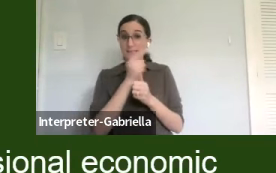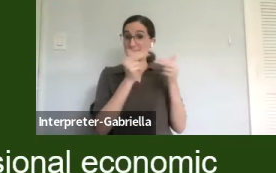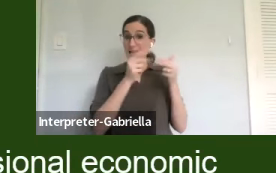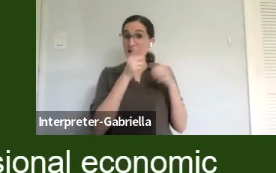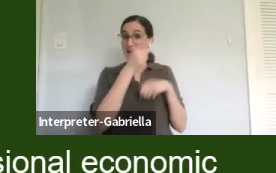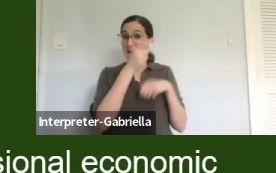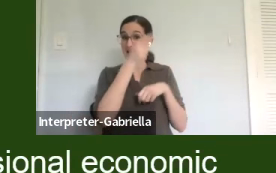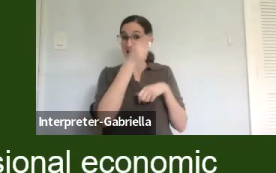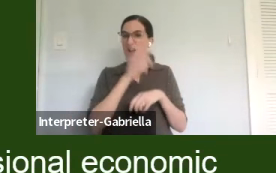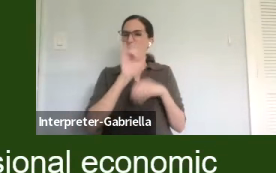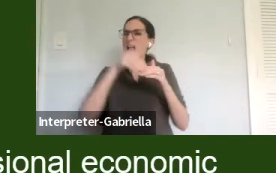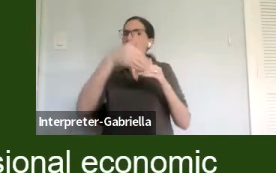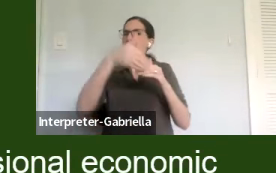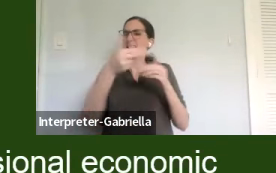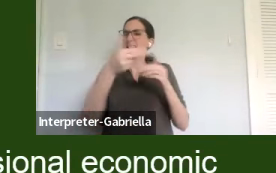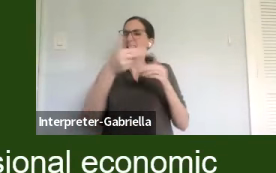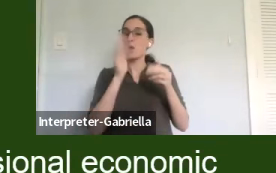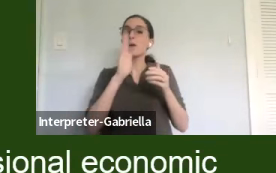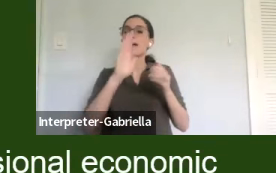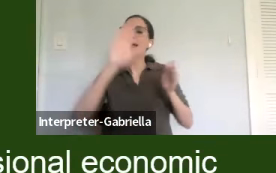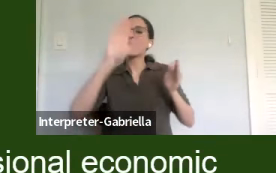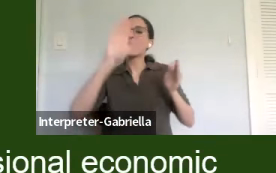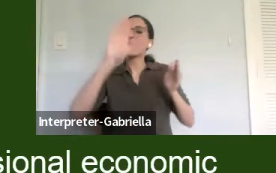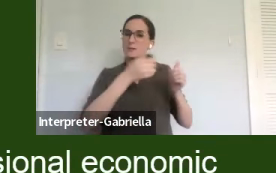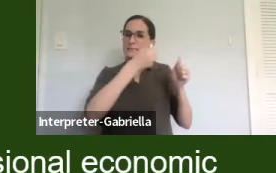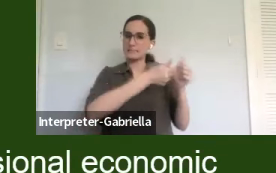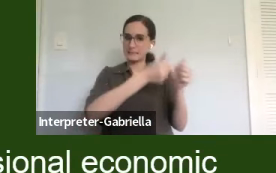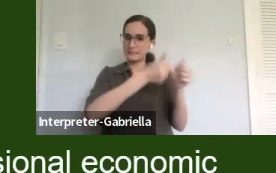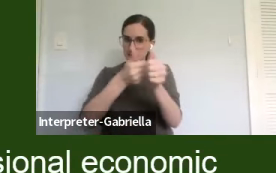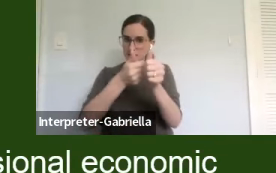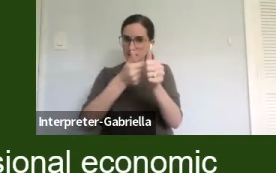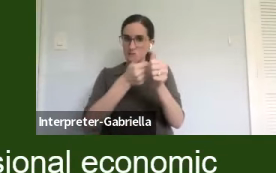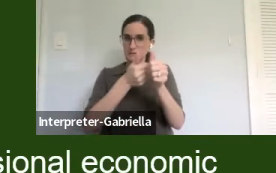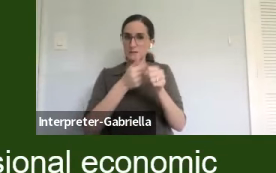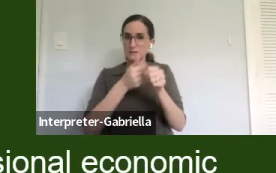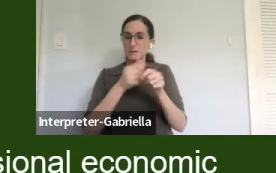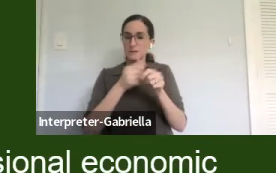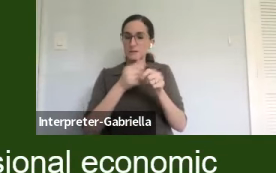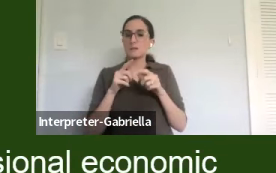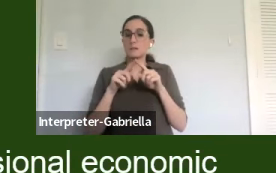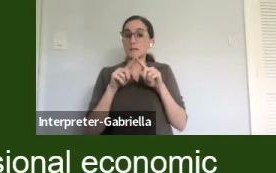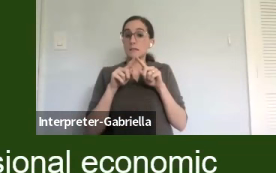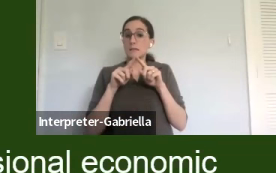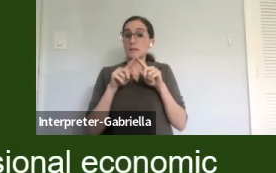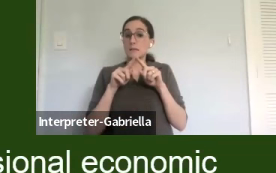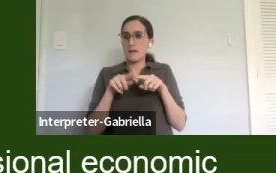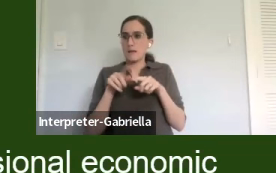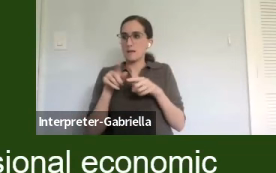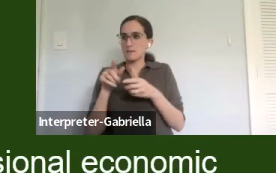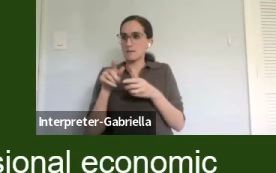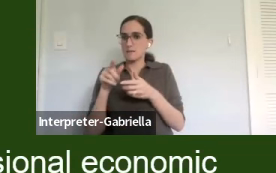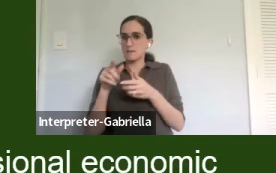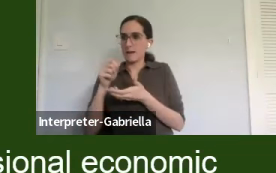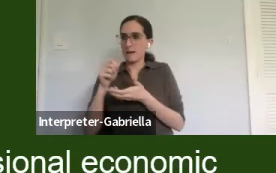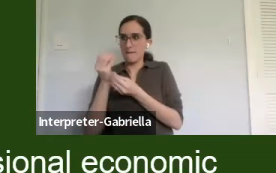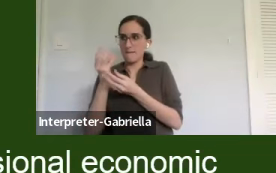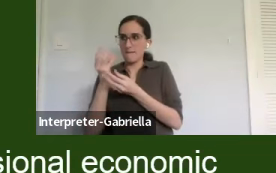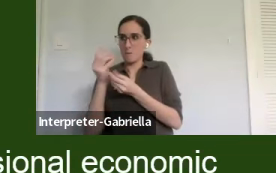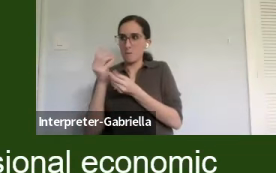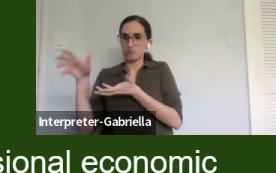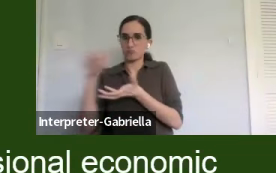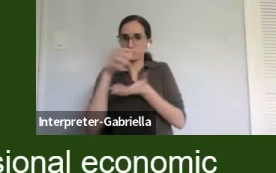based upon the information that you submitted when you applied to be a part of this working group. You'll get a copy of this slide deck, so I